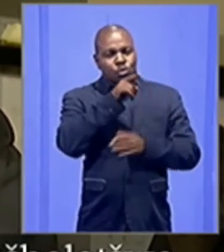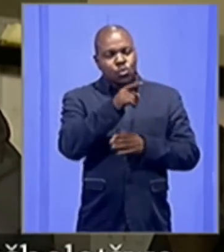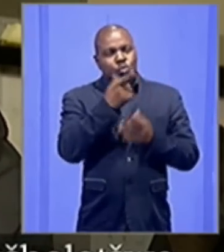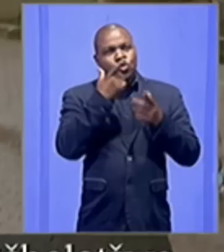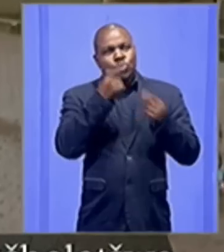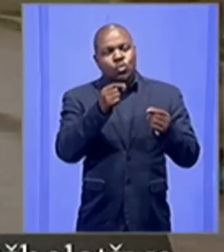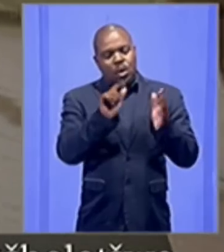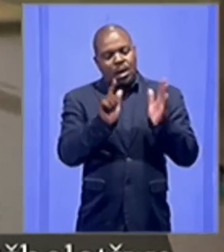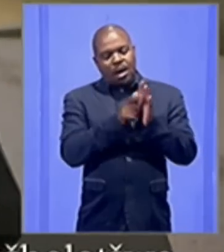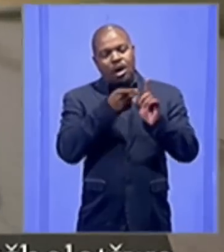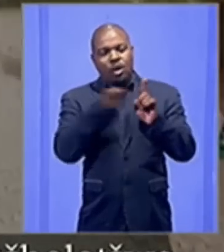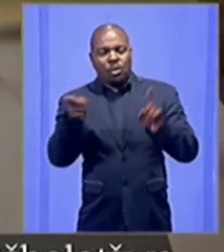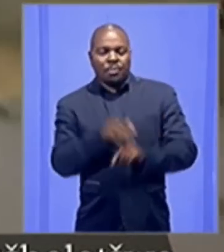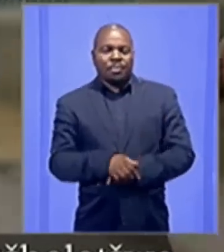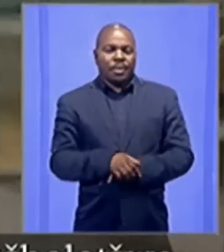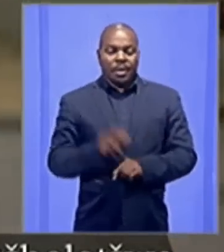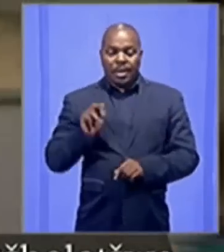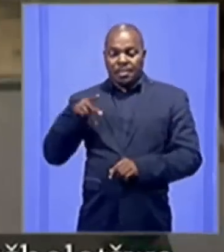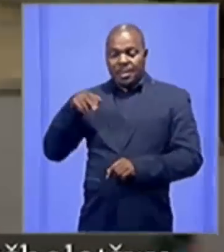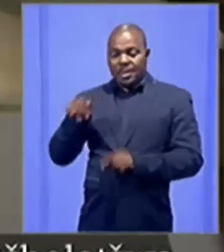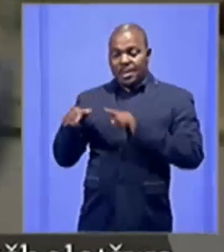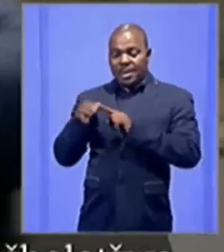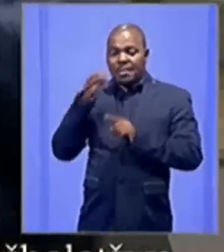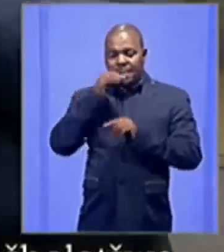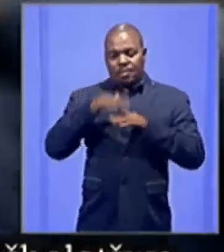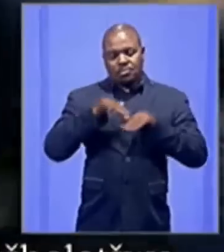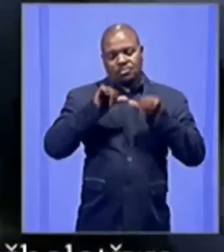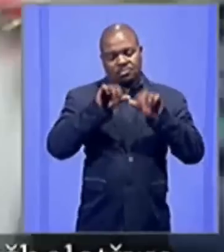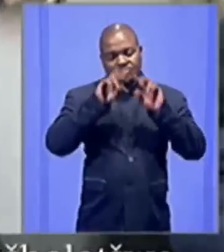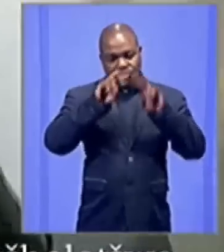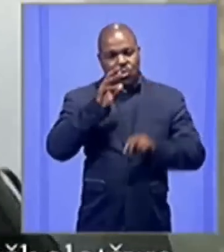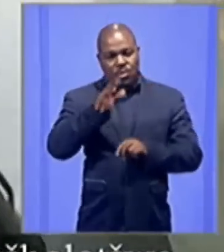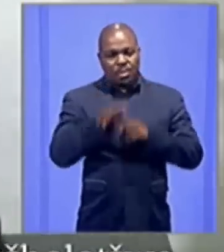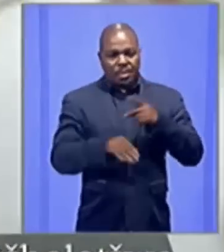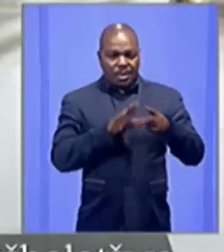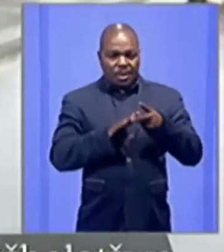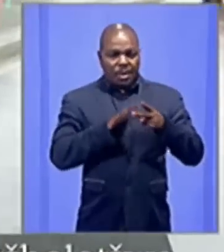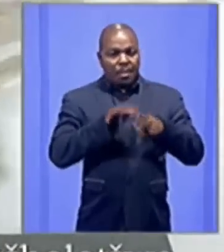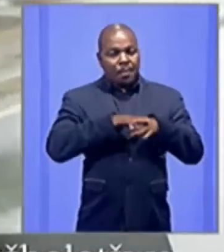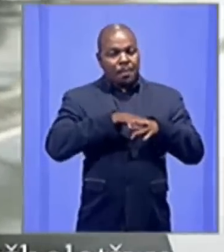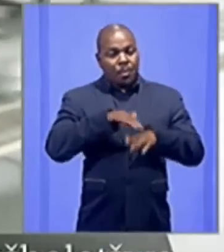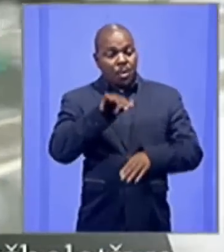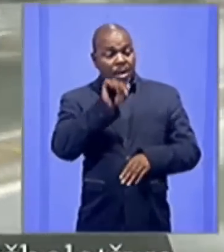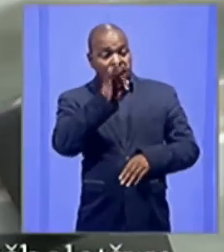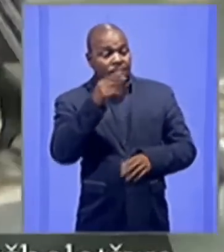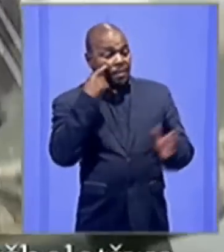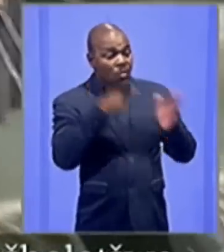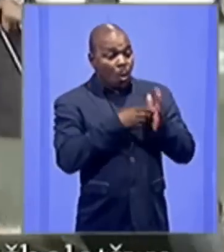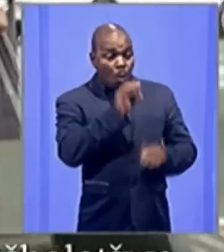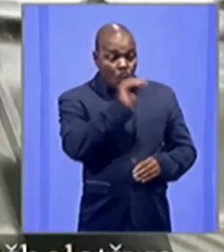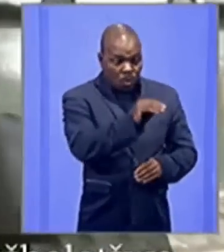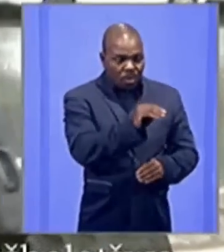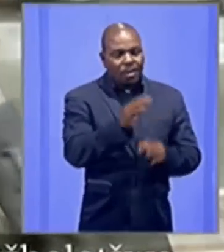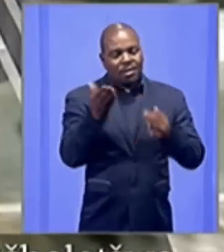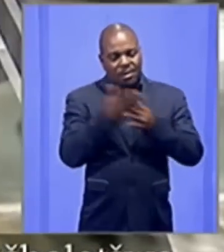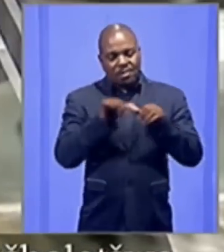act. NPA e re e tla tšwela pele ka dinyakišišo gape ditatofatšo di tla tsošološwa ge bohlatse bo boswa bo ka